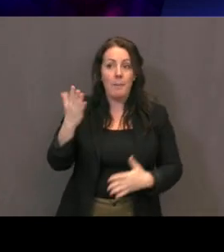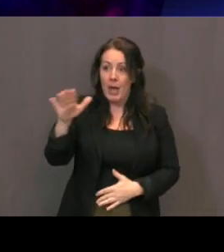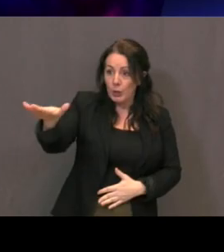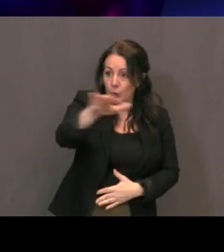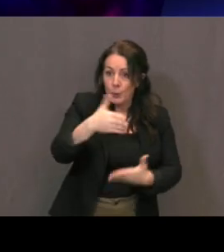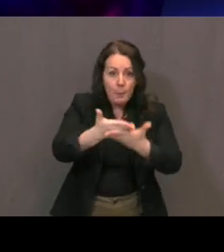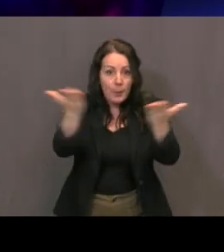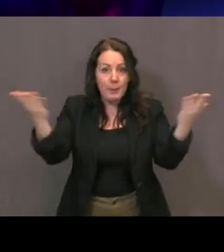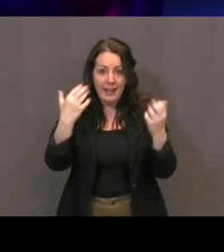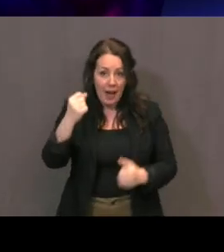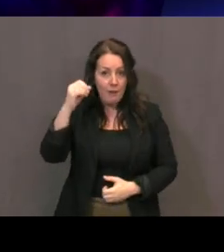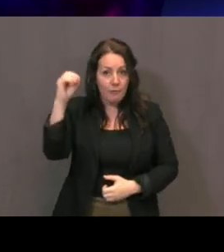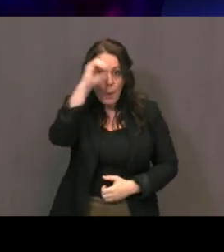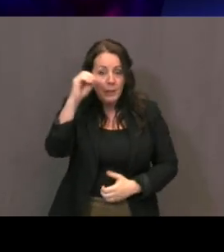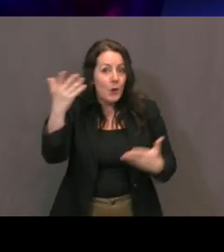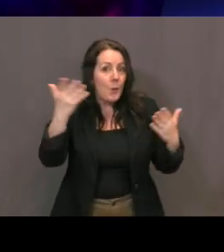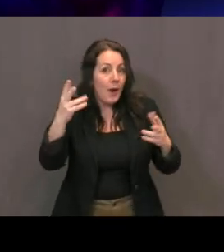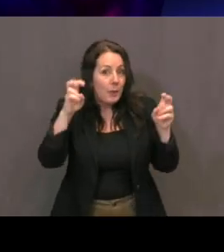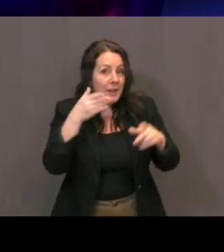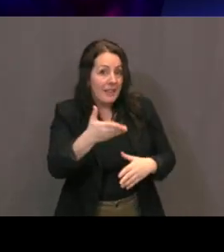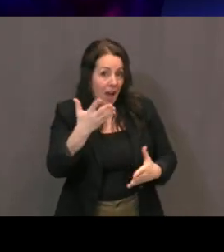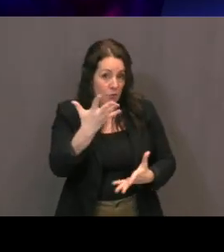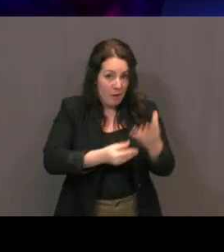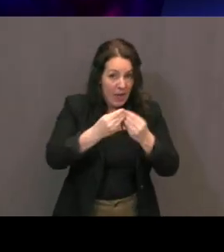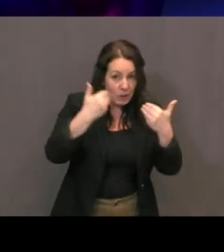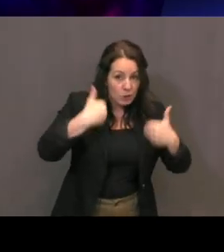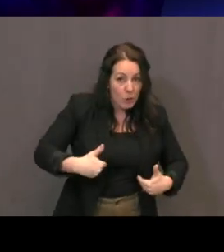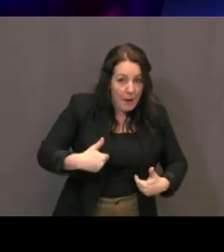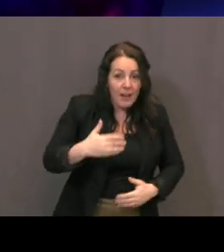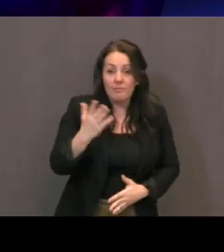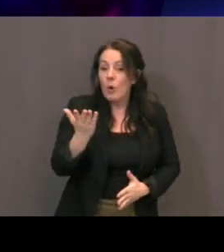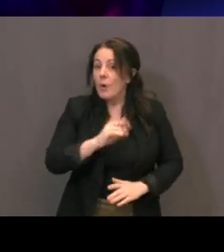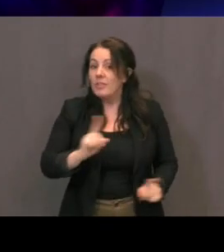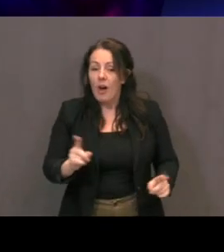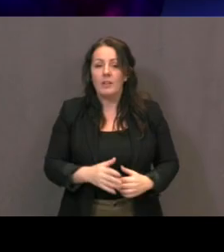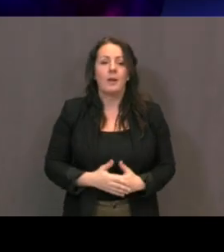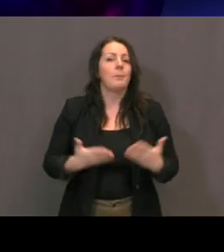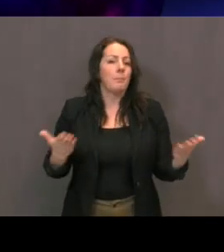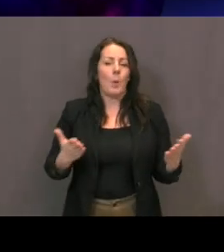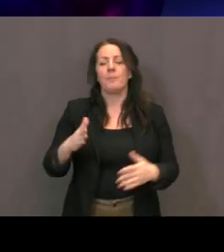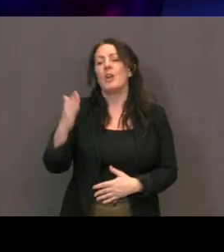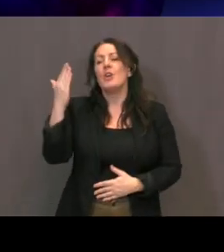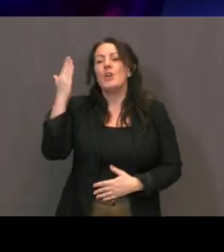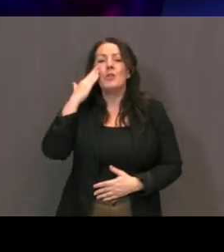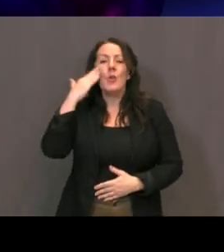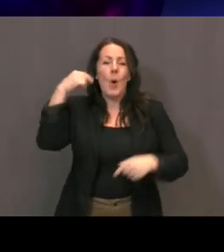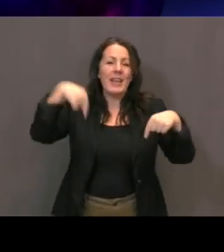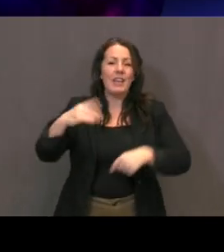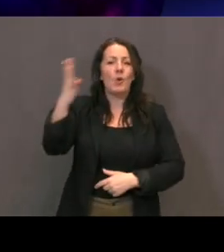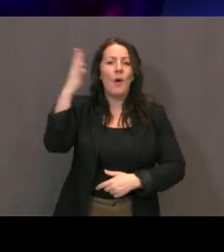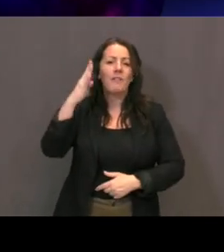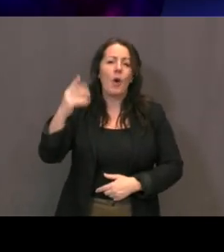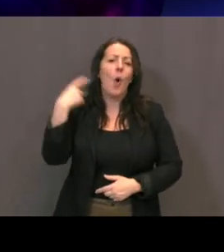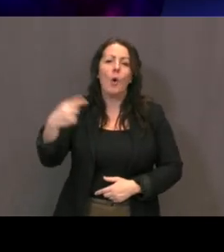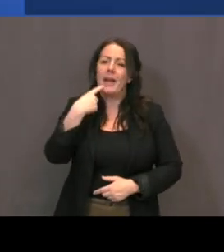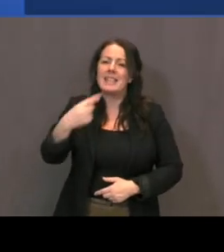at conferences, they start chatting on WhatsApp, they get distracted. But now I want you to do this because I want you, using our